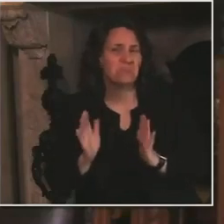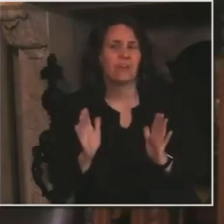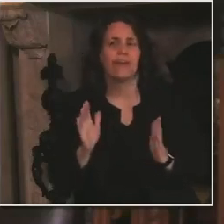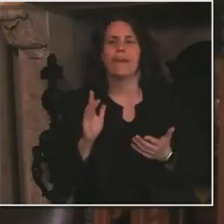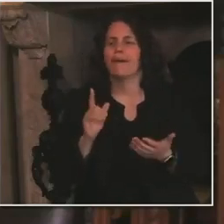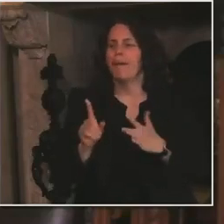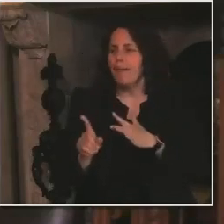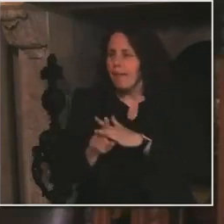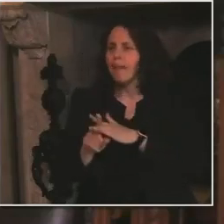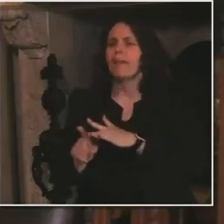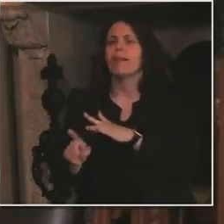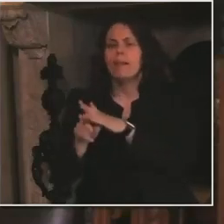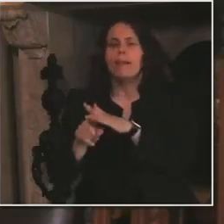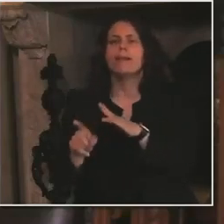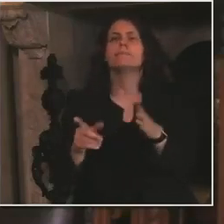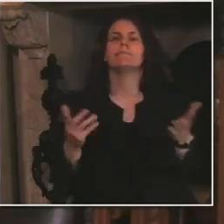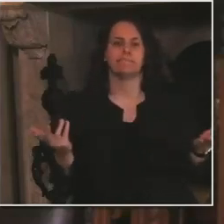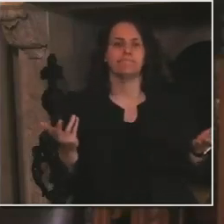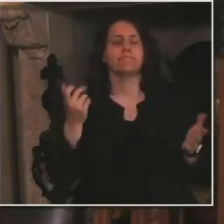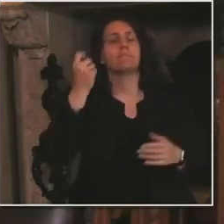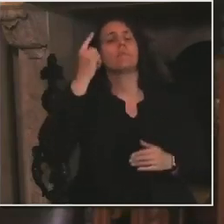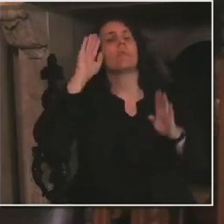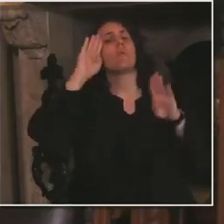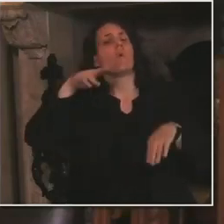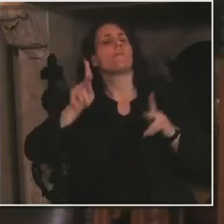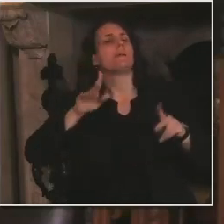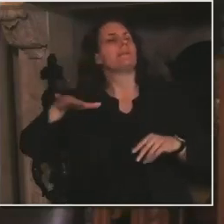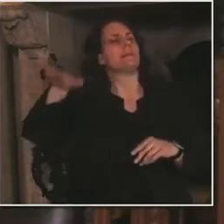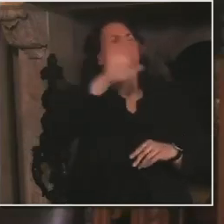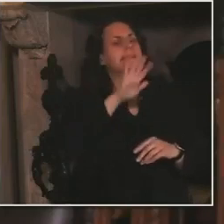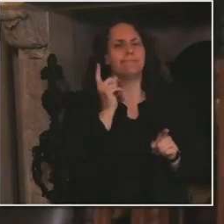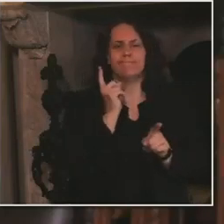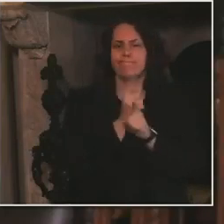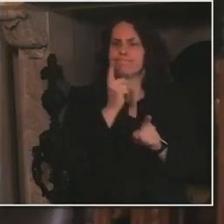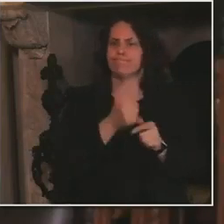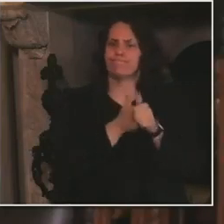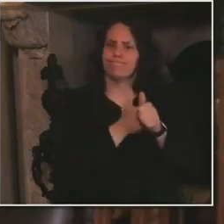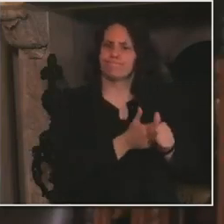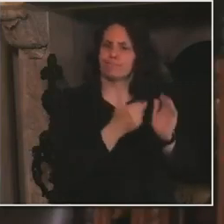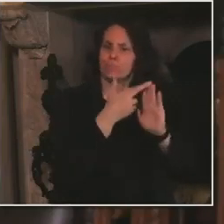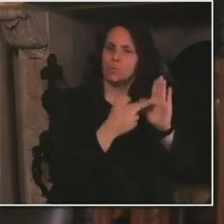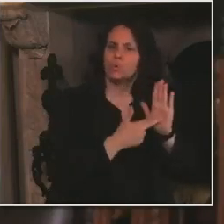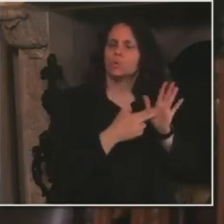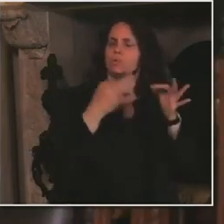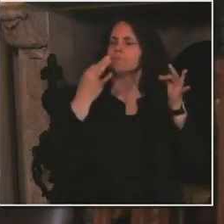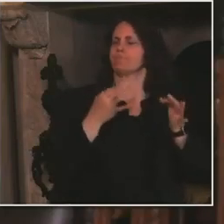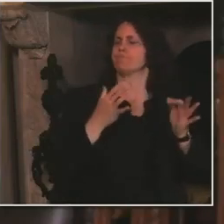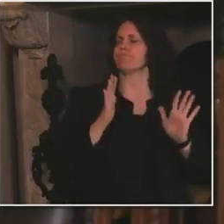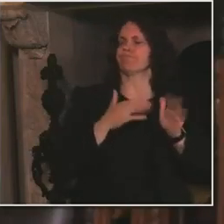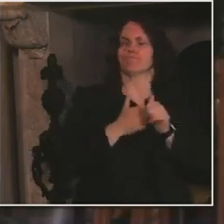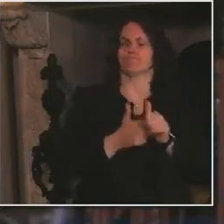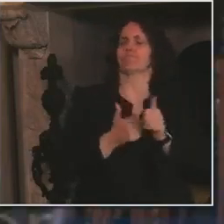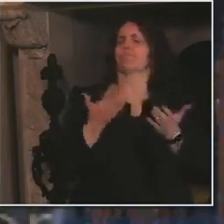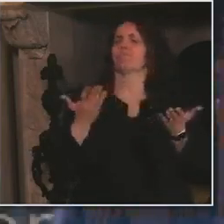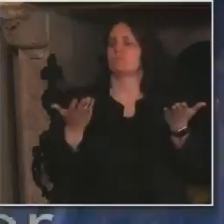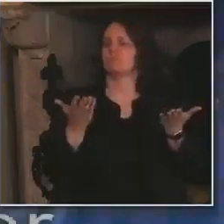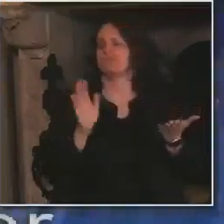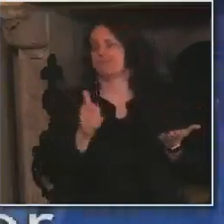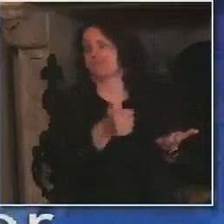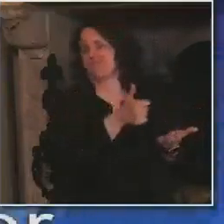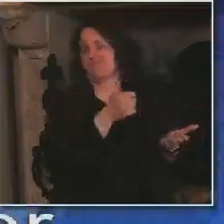to make the right and smart decision in order to protect both their health, their workers' health, and also their customers' health. Thank you, Casey. Now